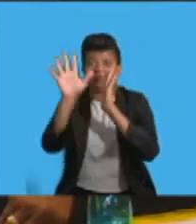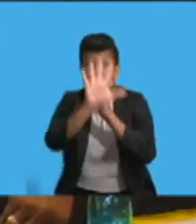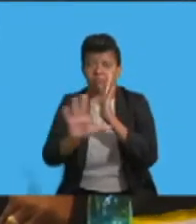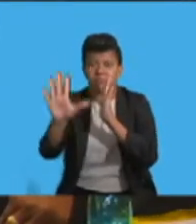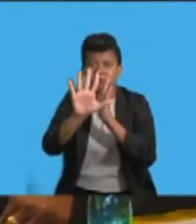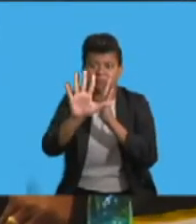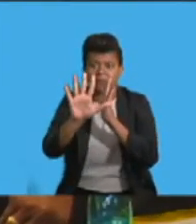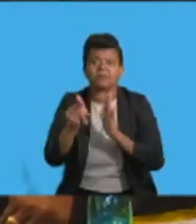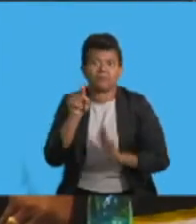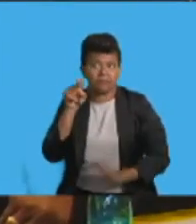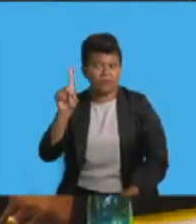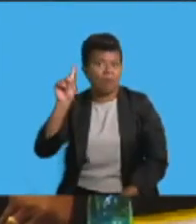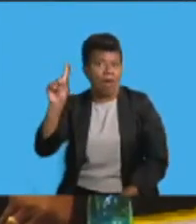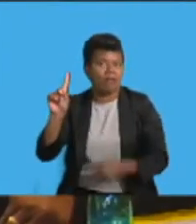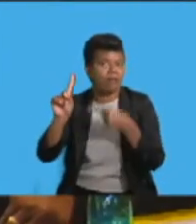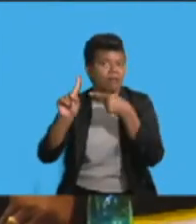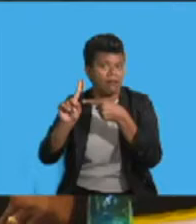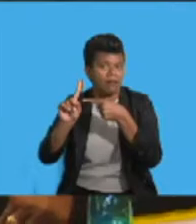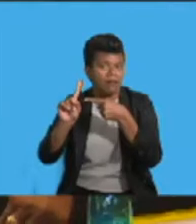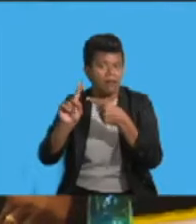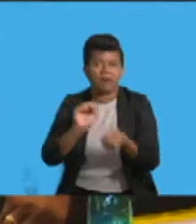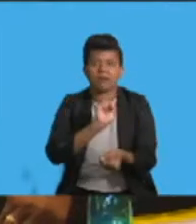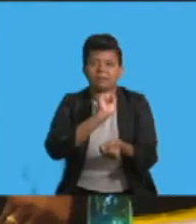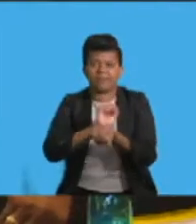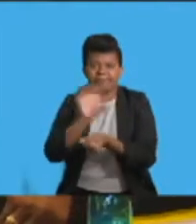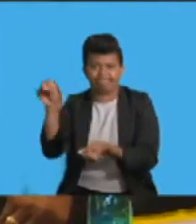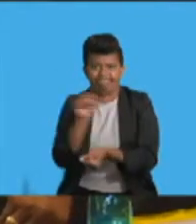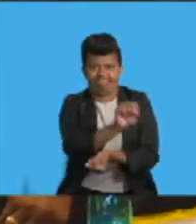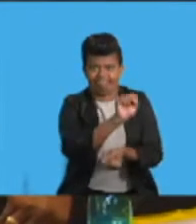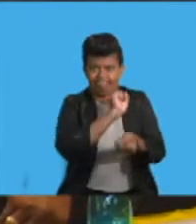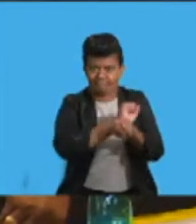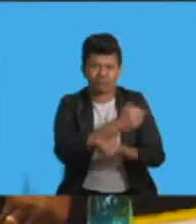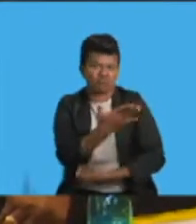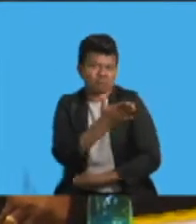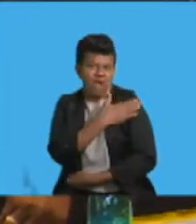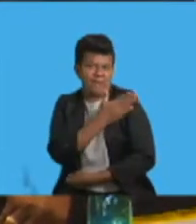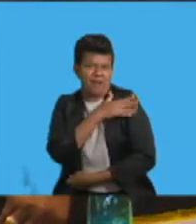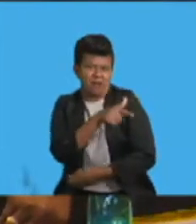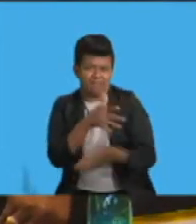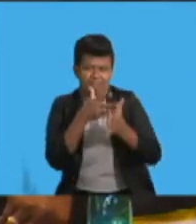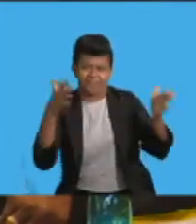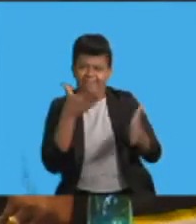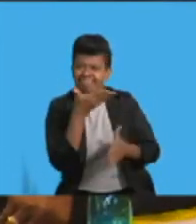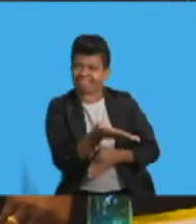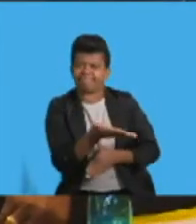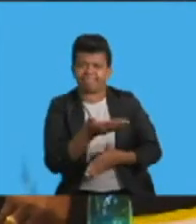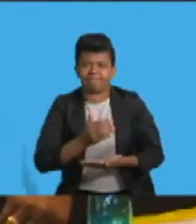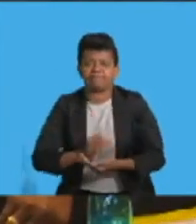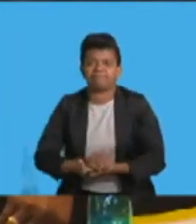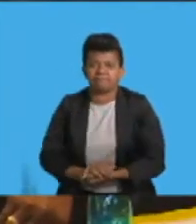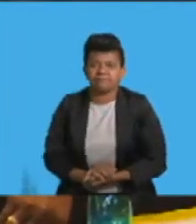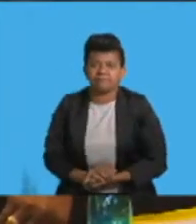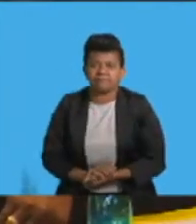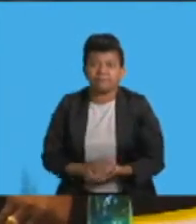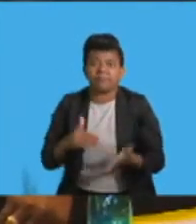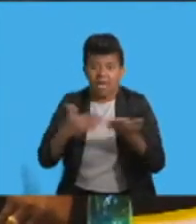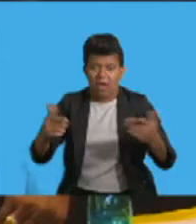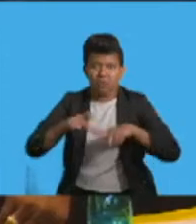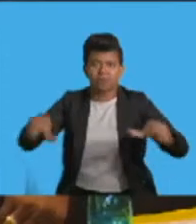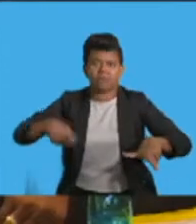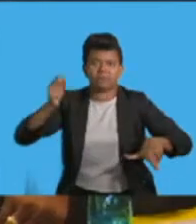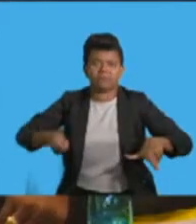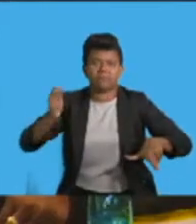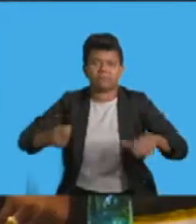one case, Honourable Speaker, and that case is now before the court. And of course, in the West,